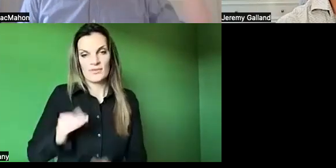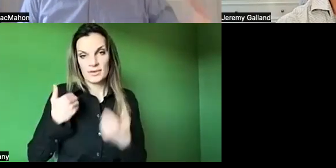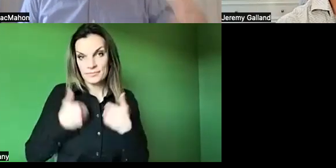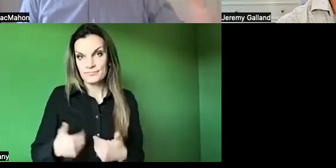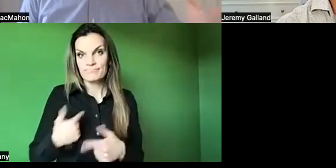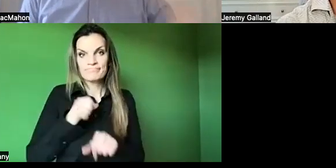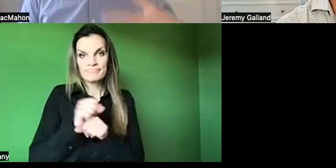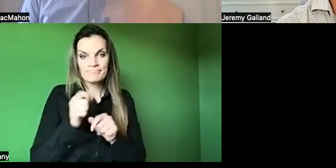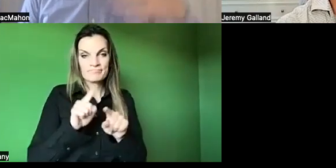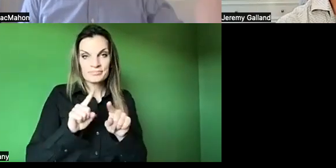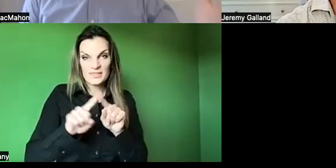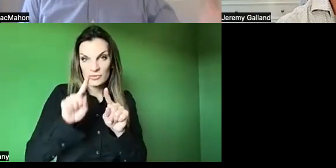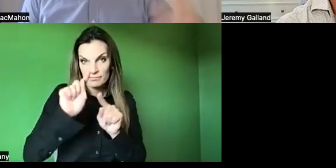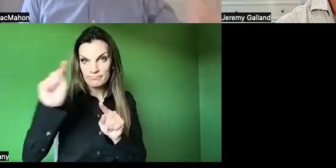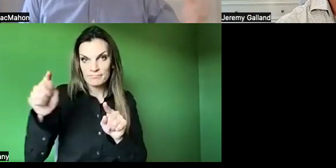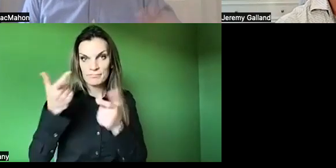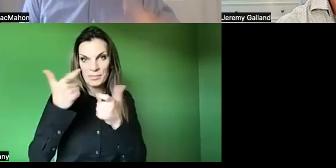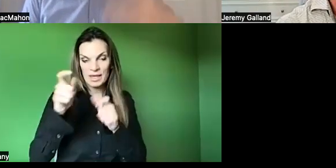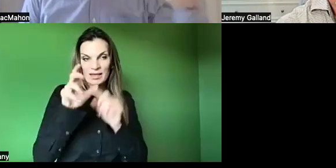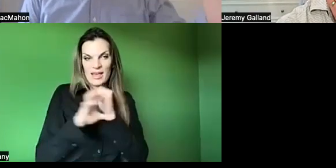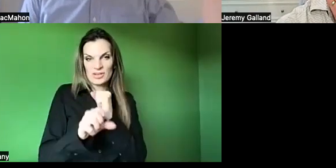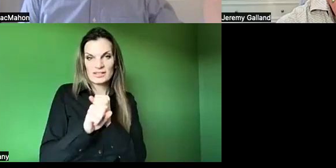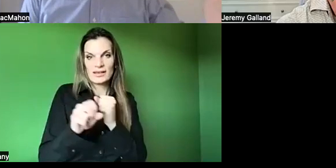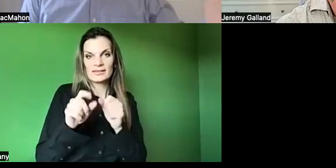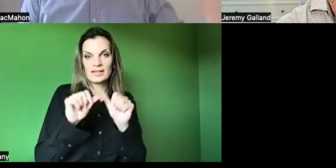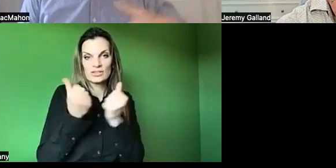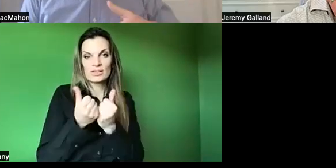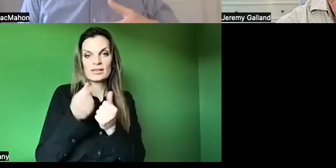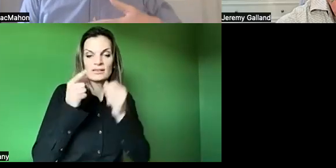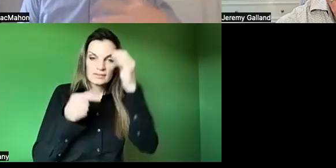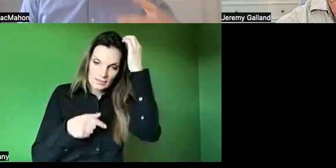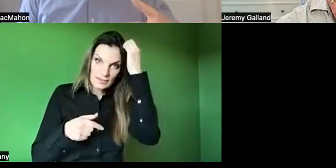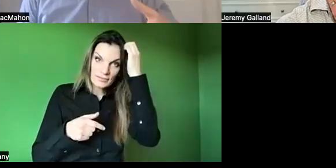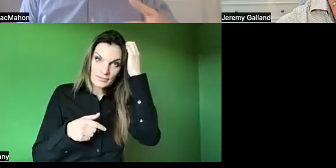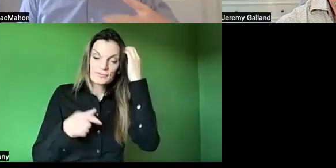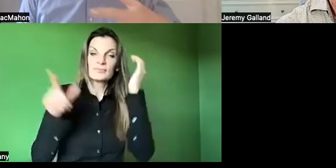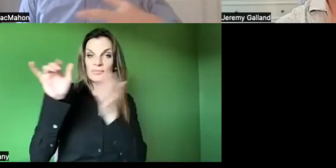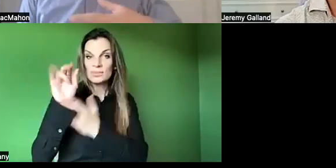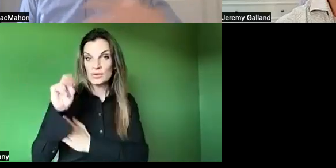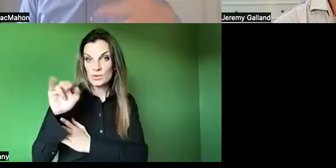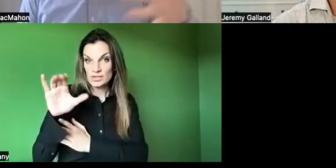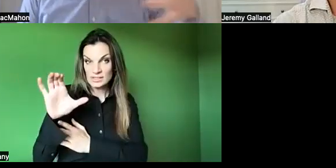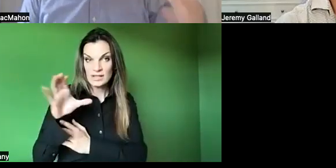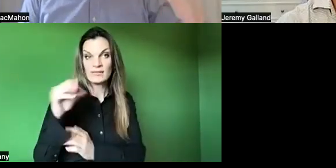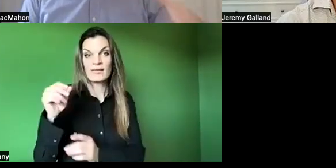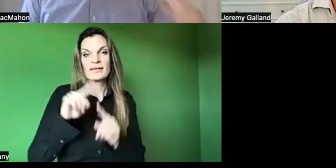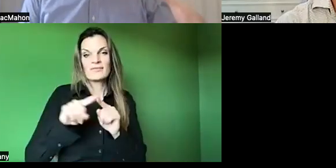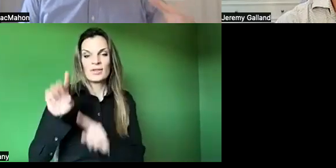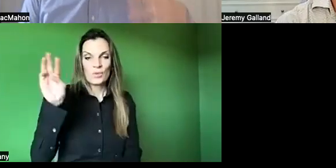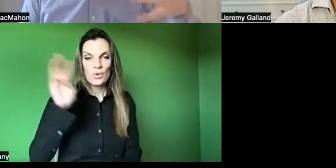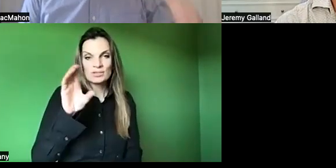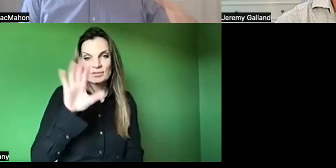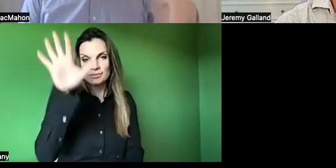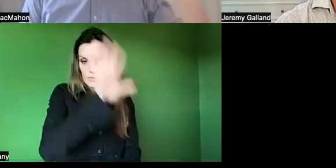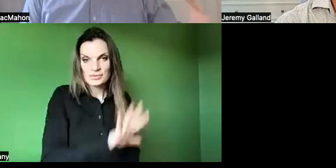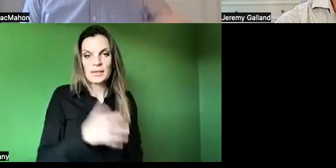number of big advertising agencies. So Ogilvy here in New York City, Miram on the West Coast. I've also run big teams